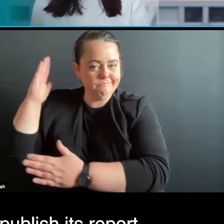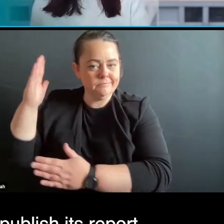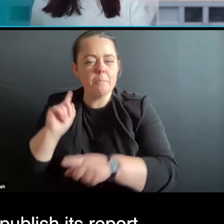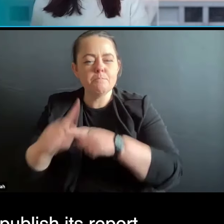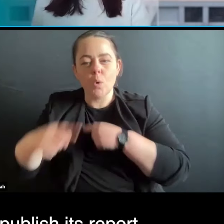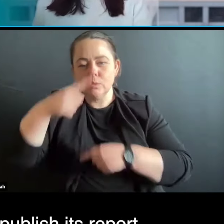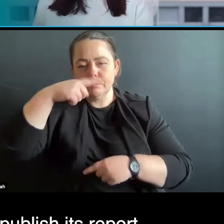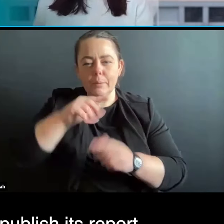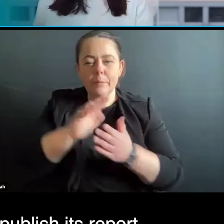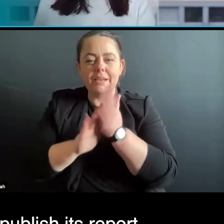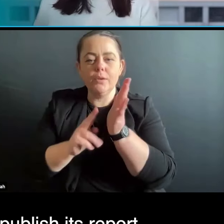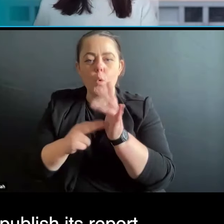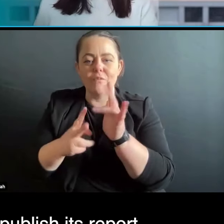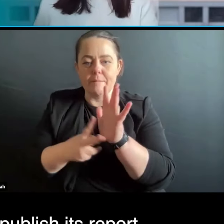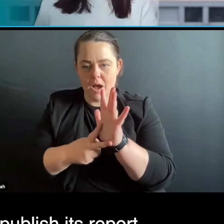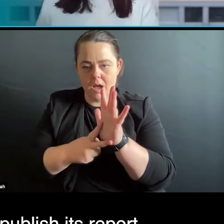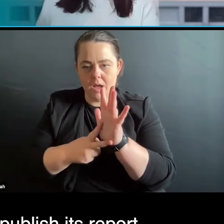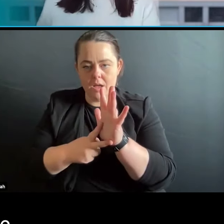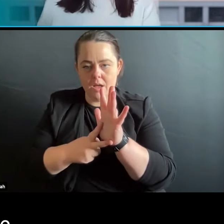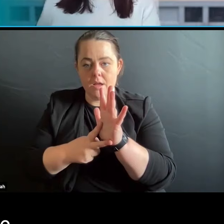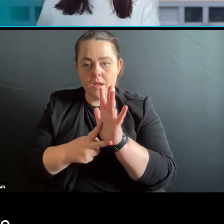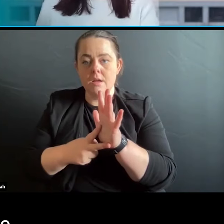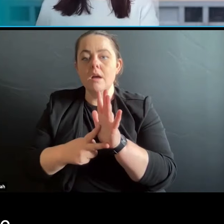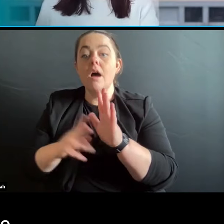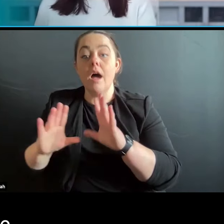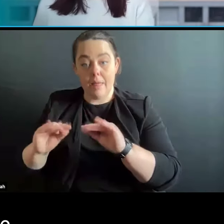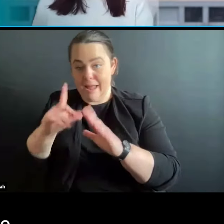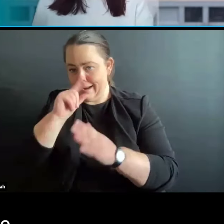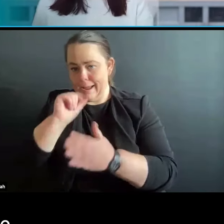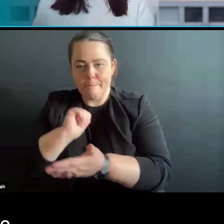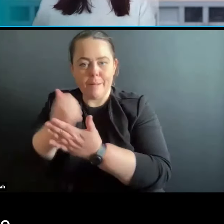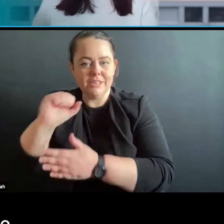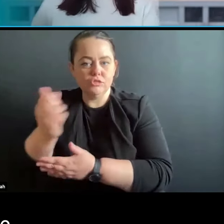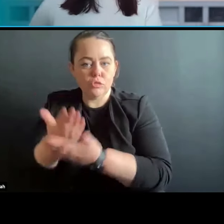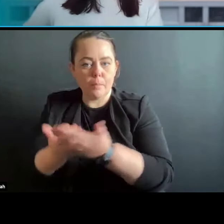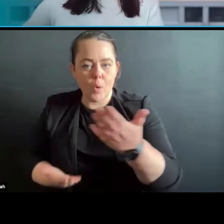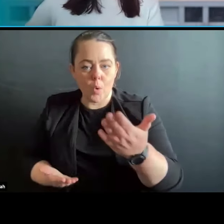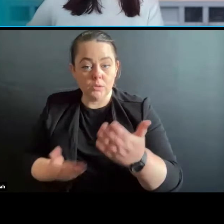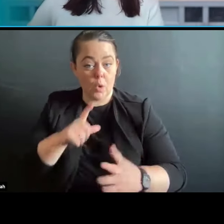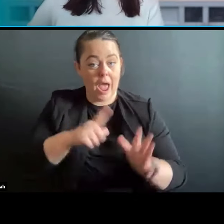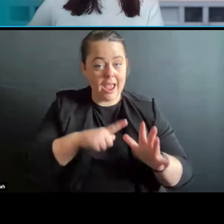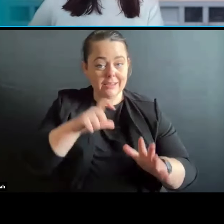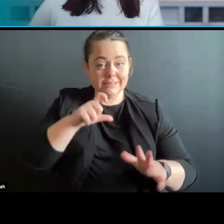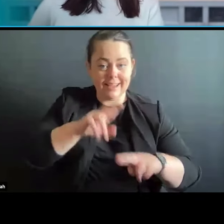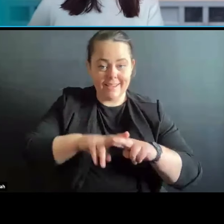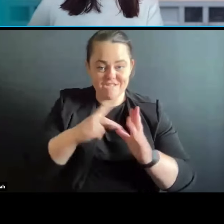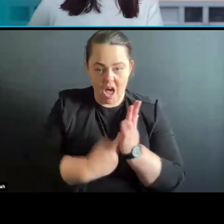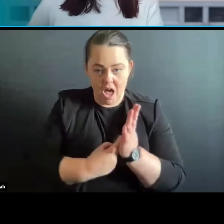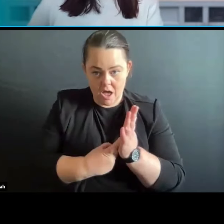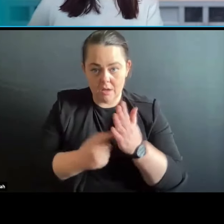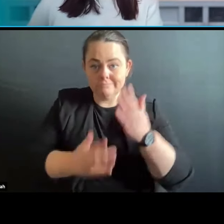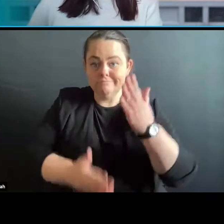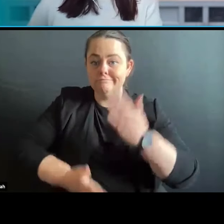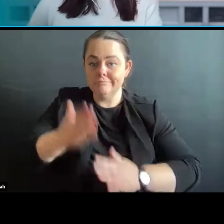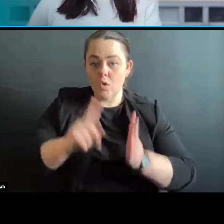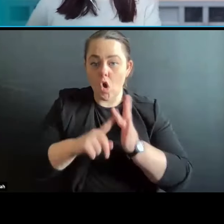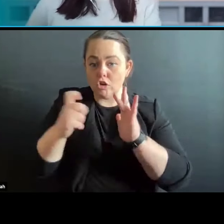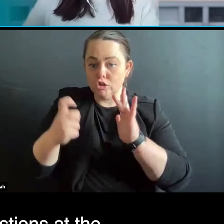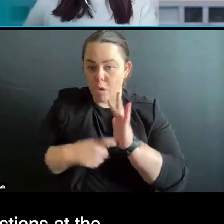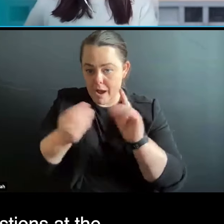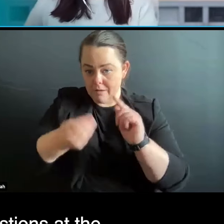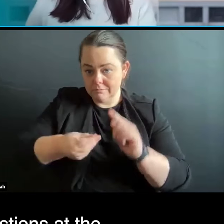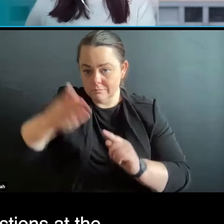will give the provider 1 month to publish its report after the ACFR is due. So that is it for